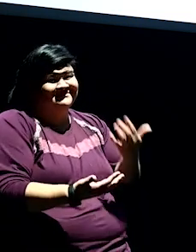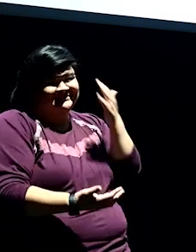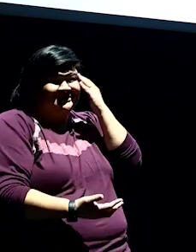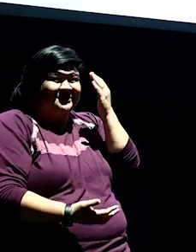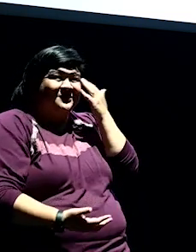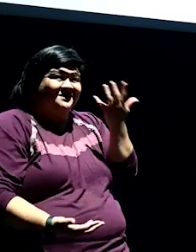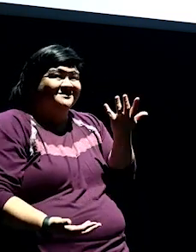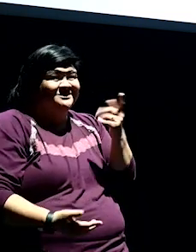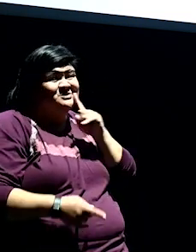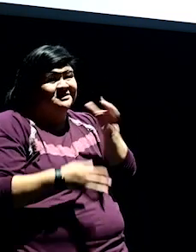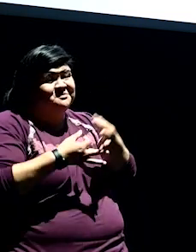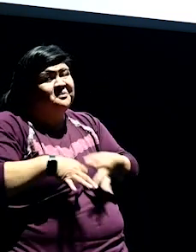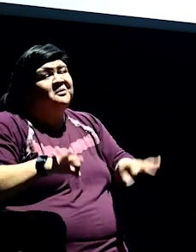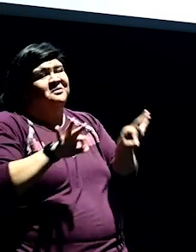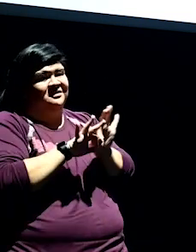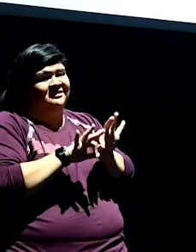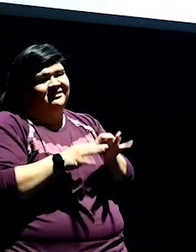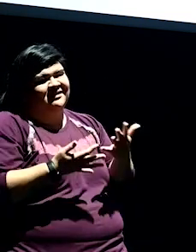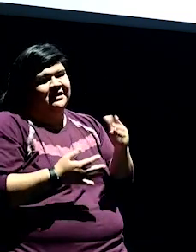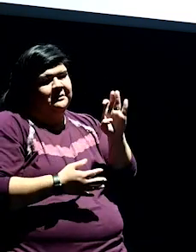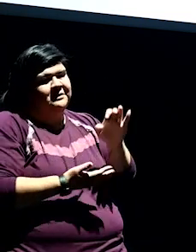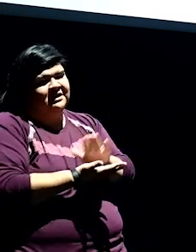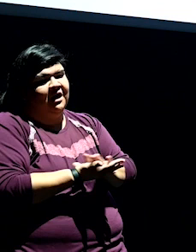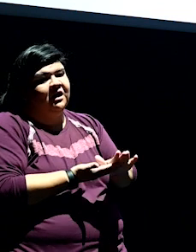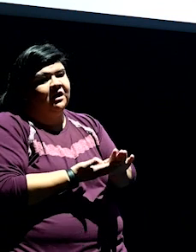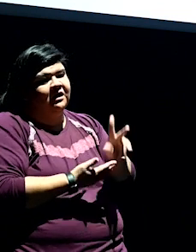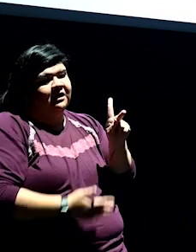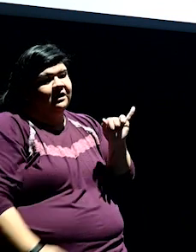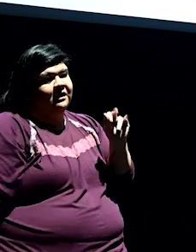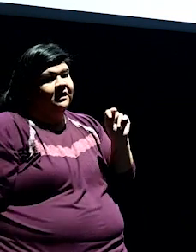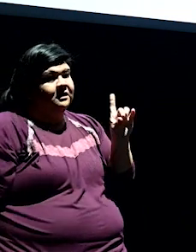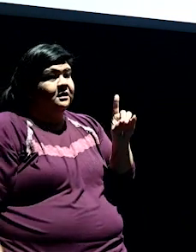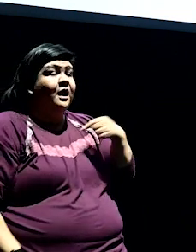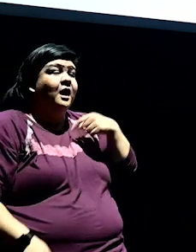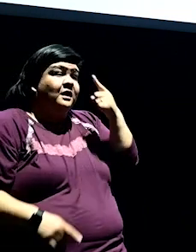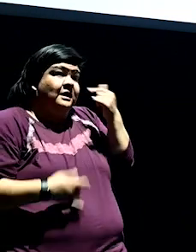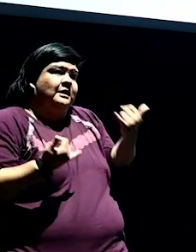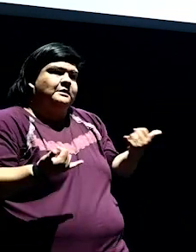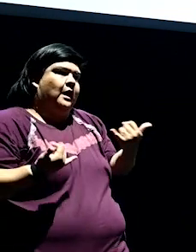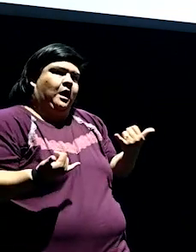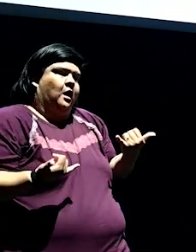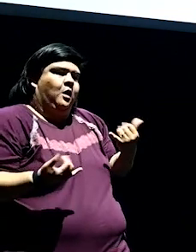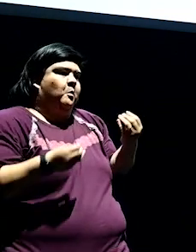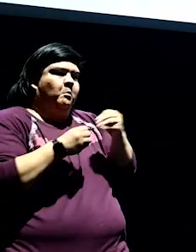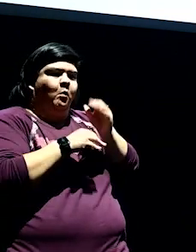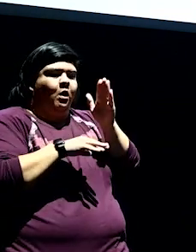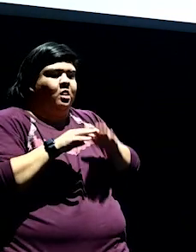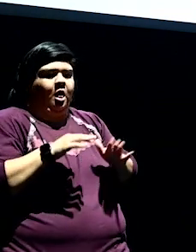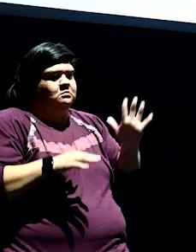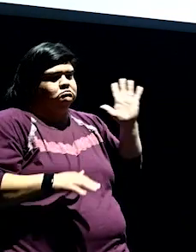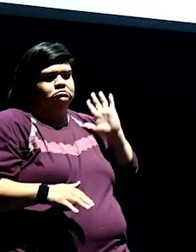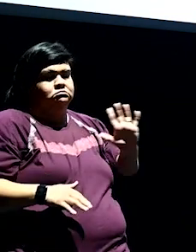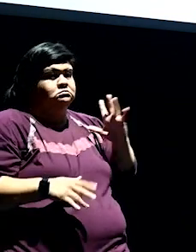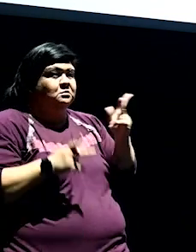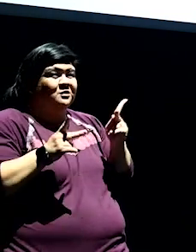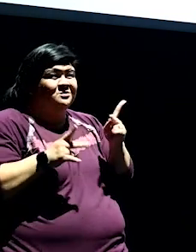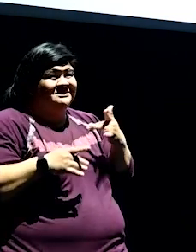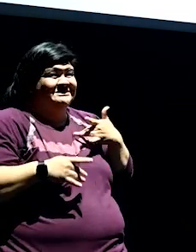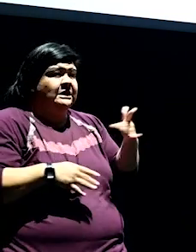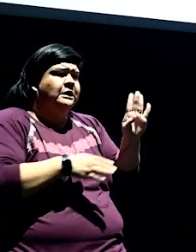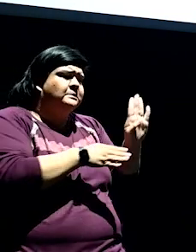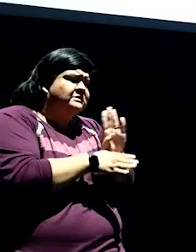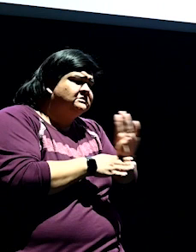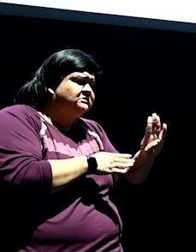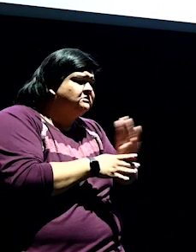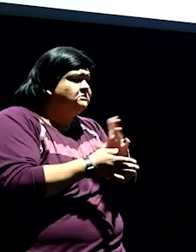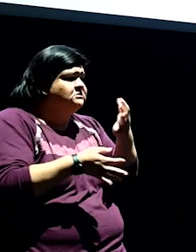It's really important to be kind. I think more now than ever, people are busy, they're distracted,